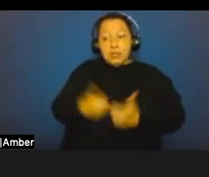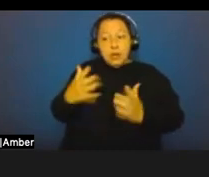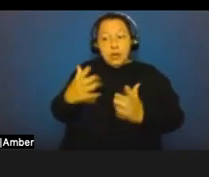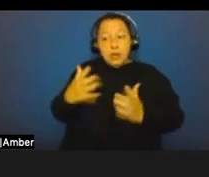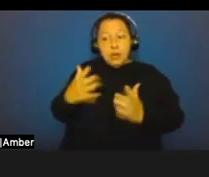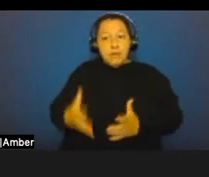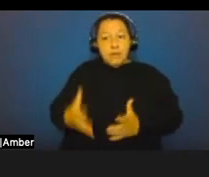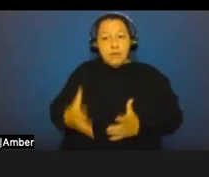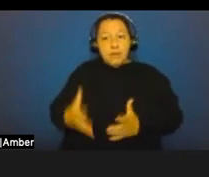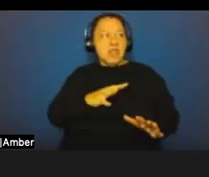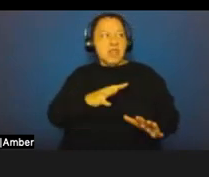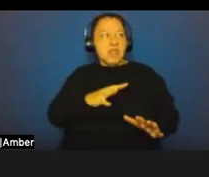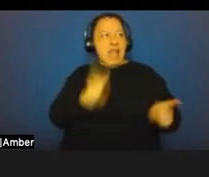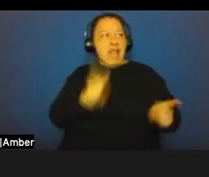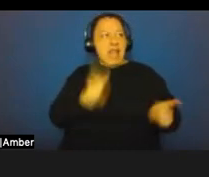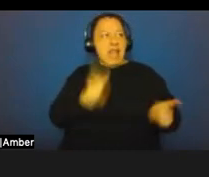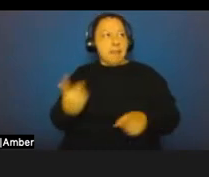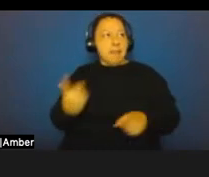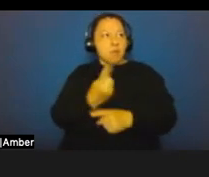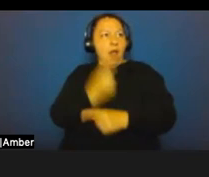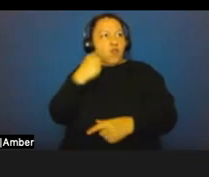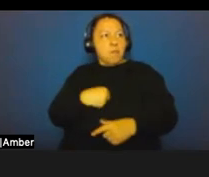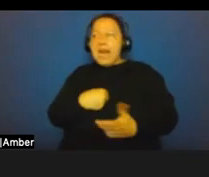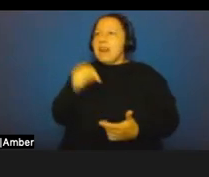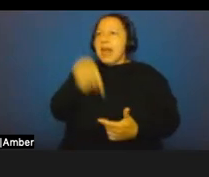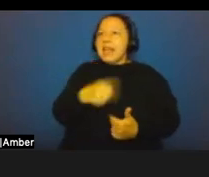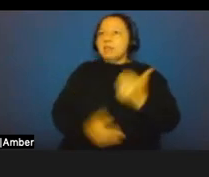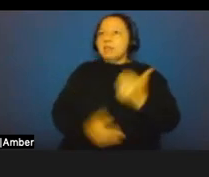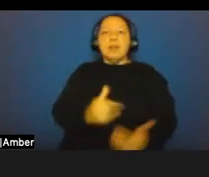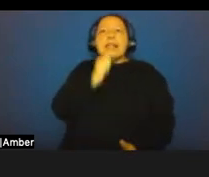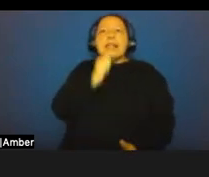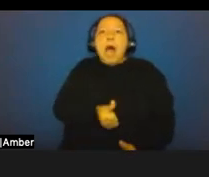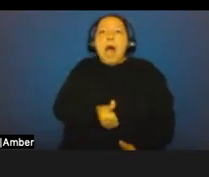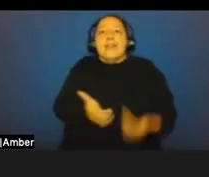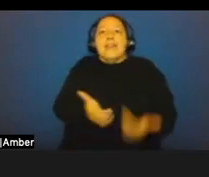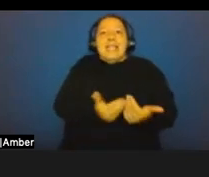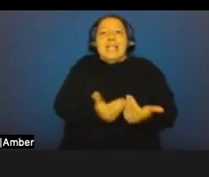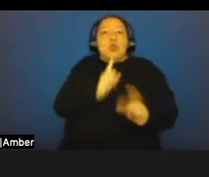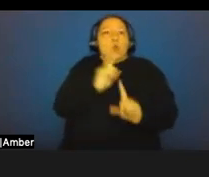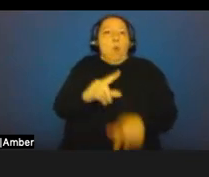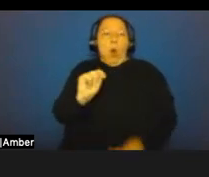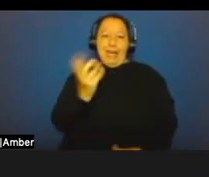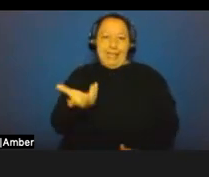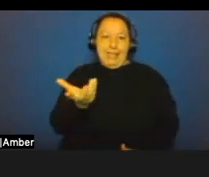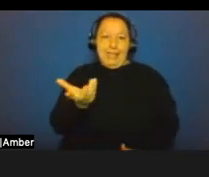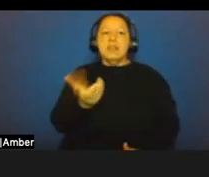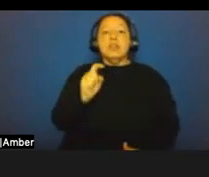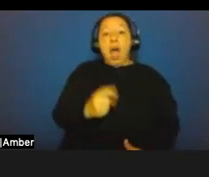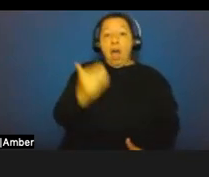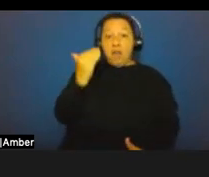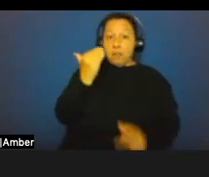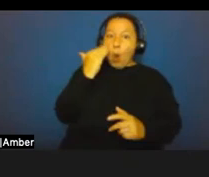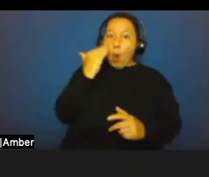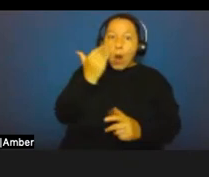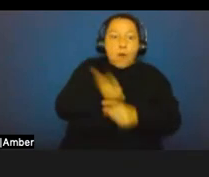or just even reporting it. So yeah, just really being conscious of watching your own anger and your own outrage,